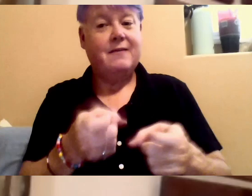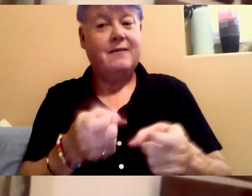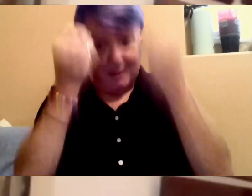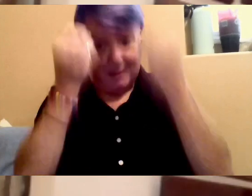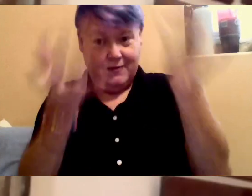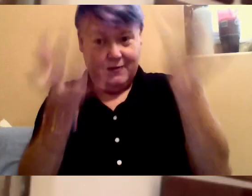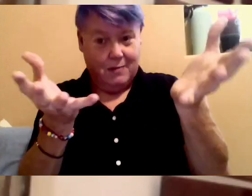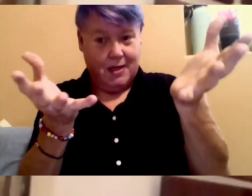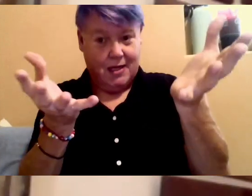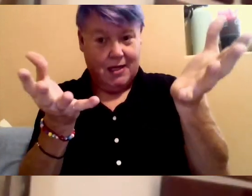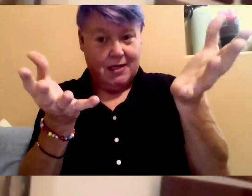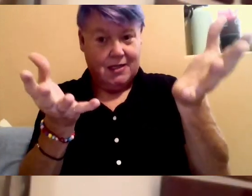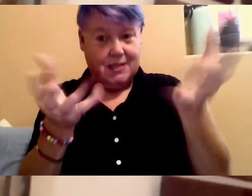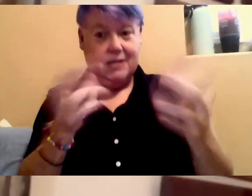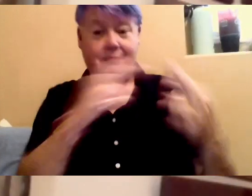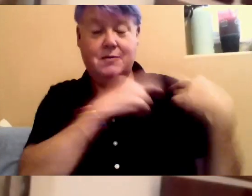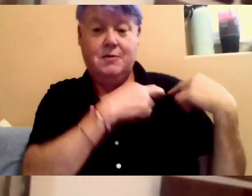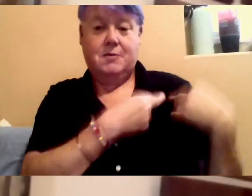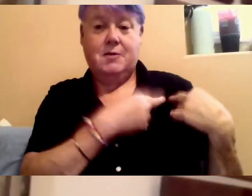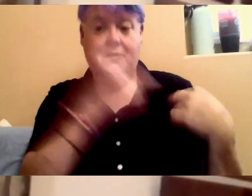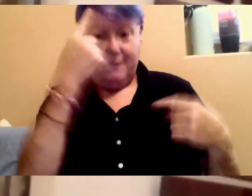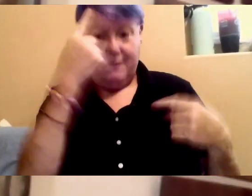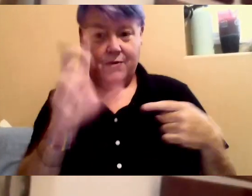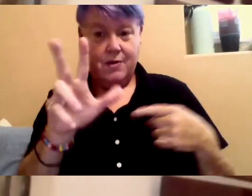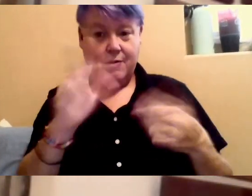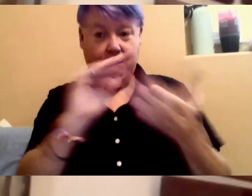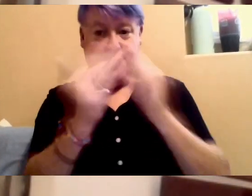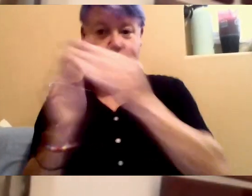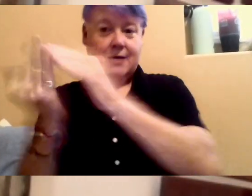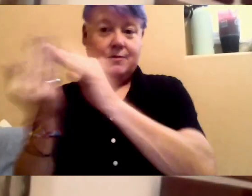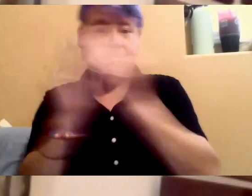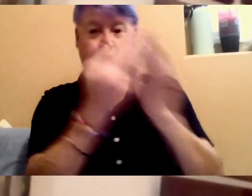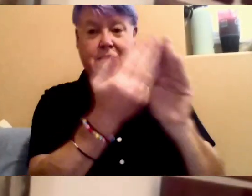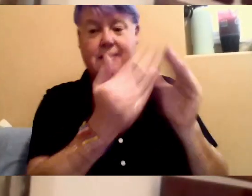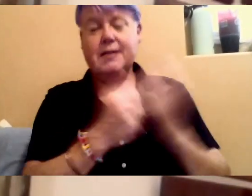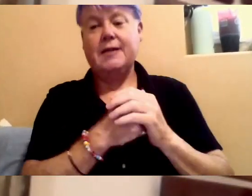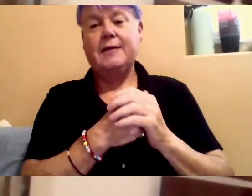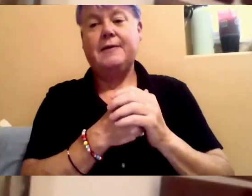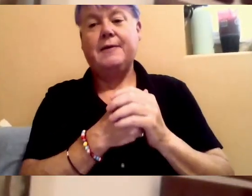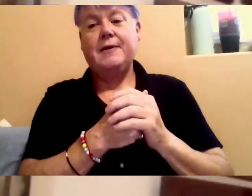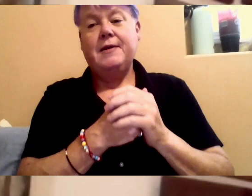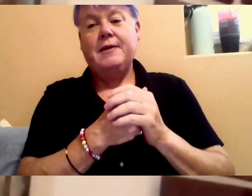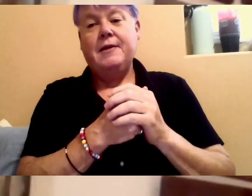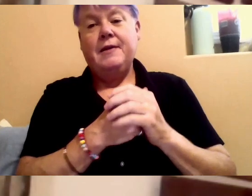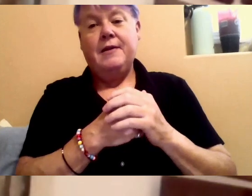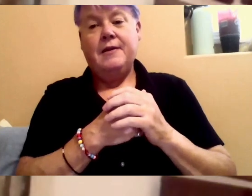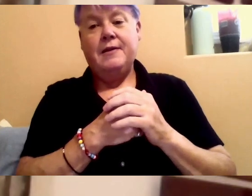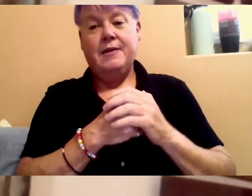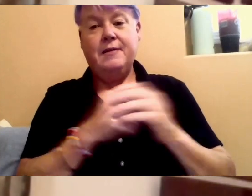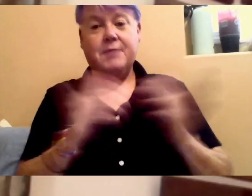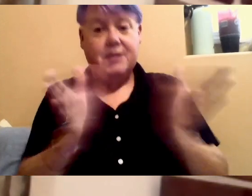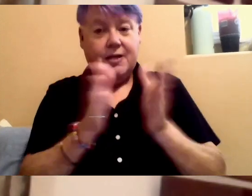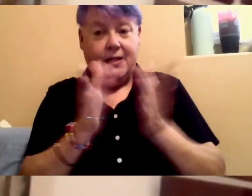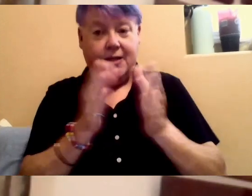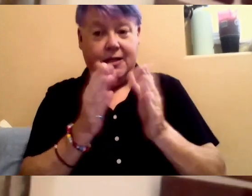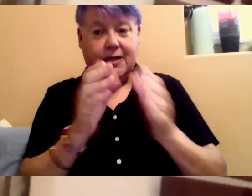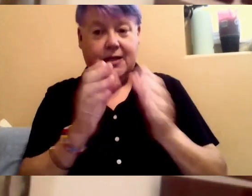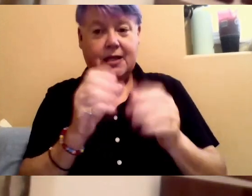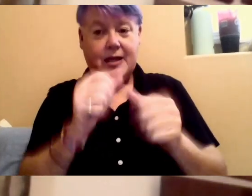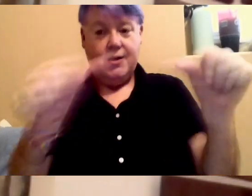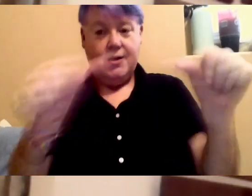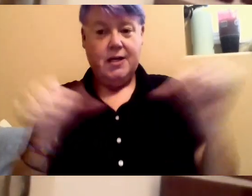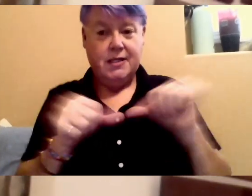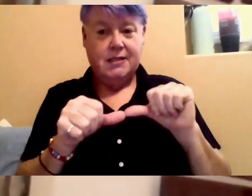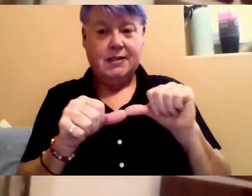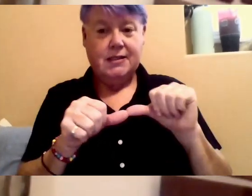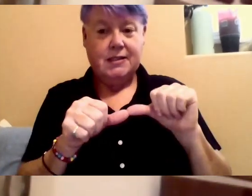was responsible for 3 towns and a bunch of little communities and 2